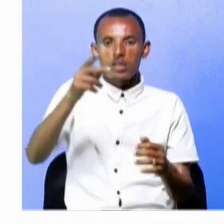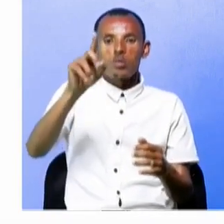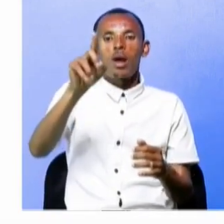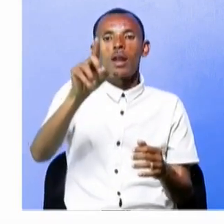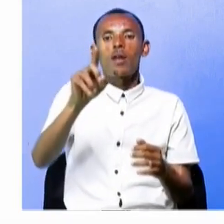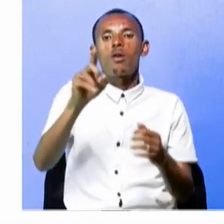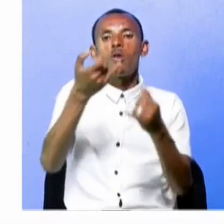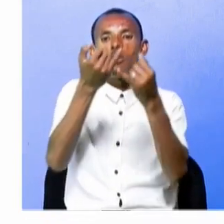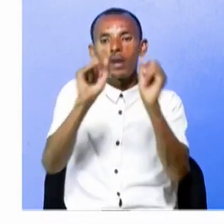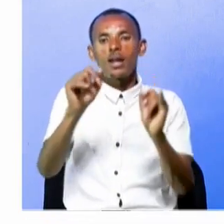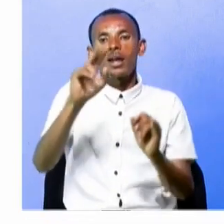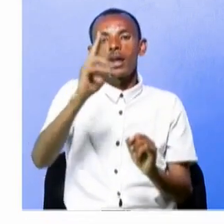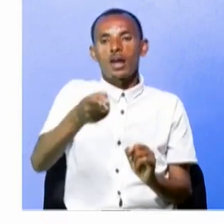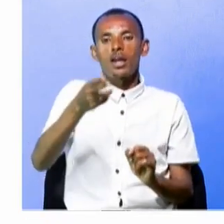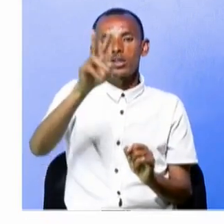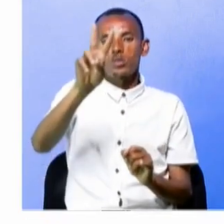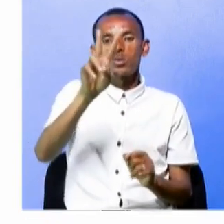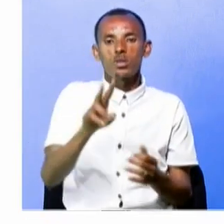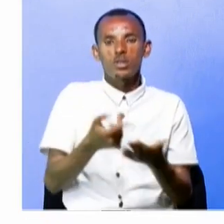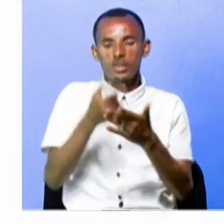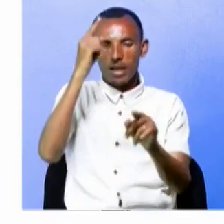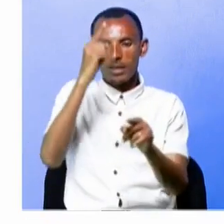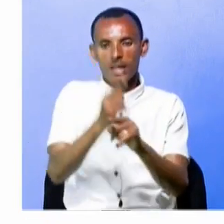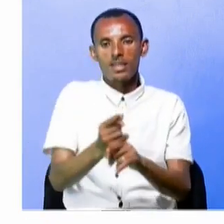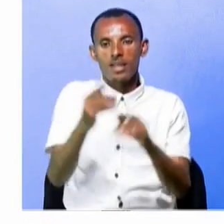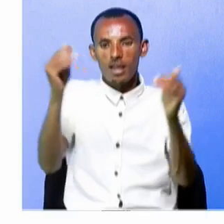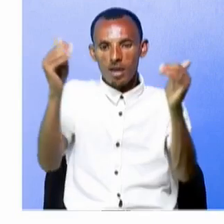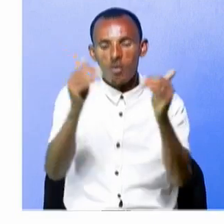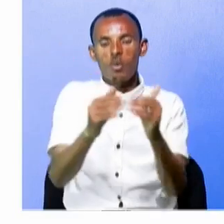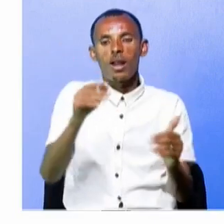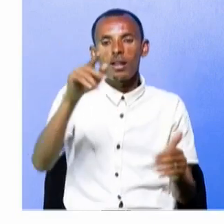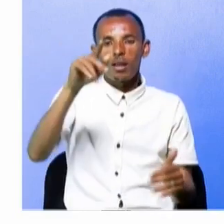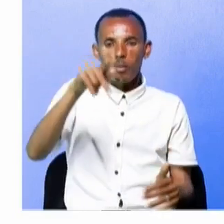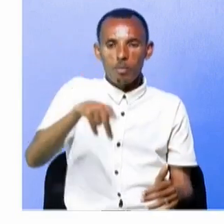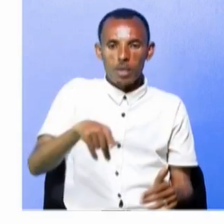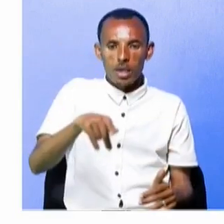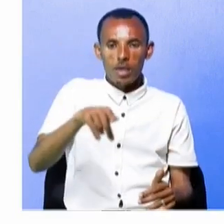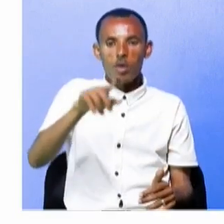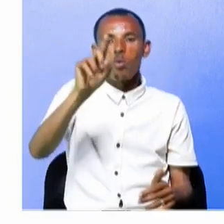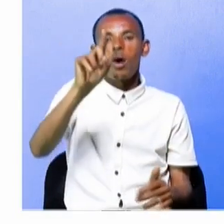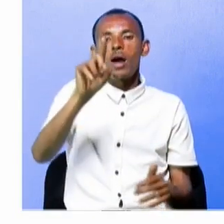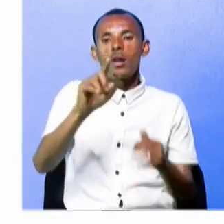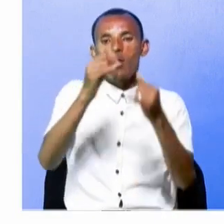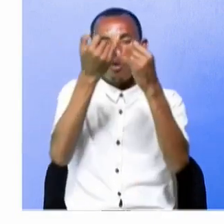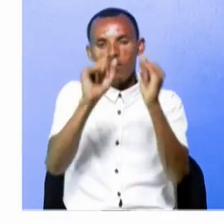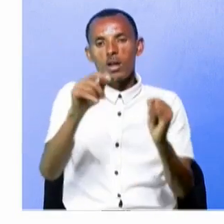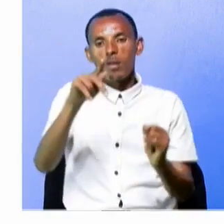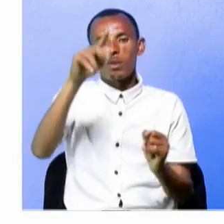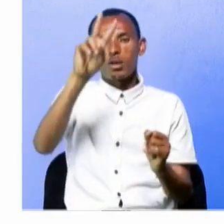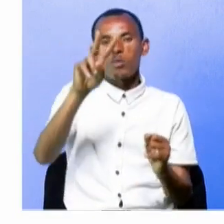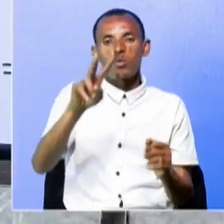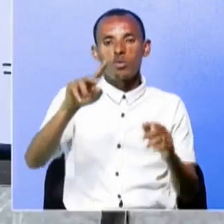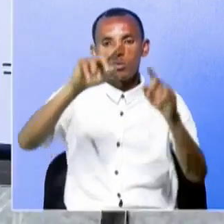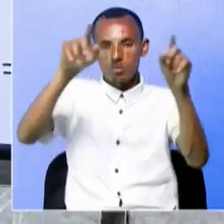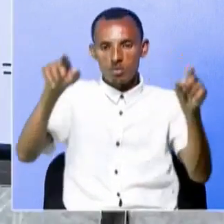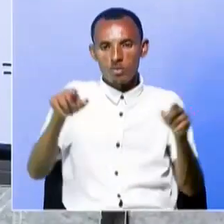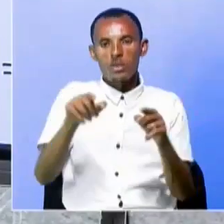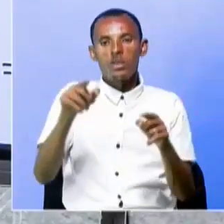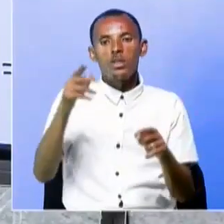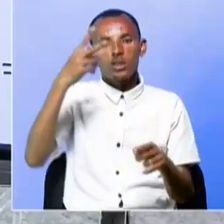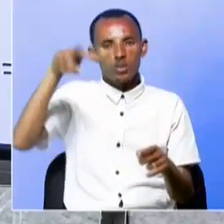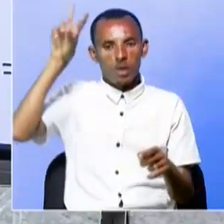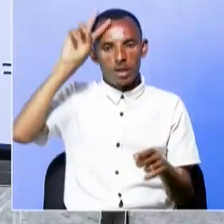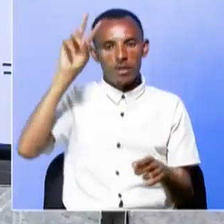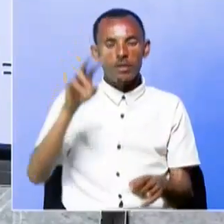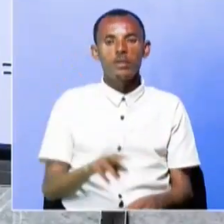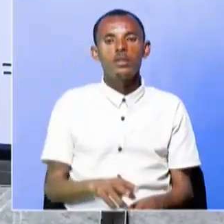okay? So this is exactly the same as P1 over P2 the whole square, okay?